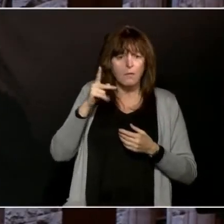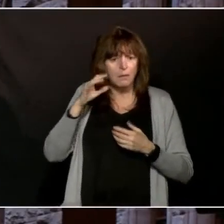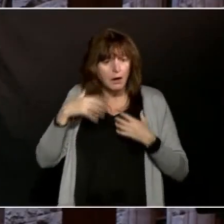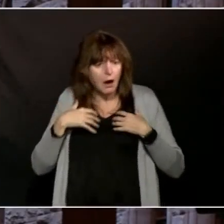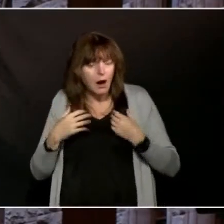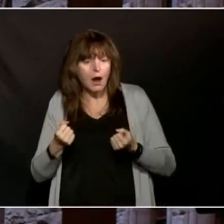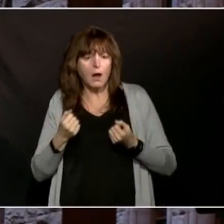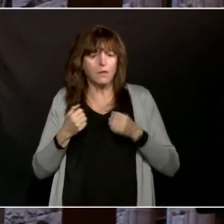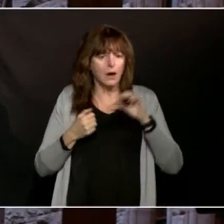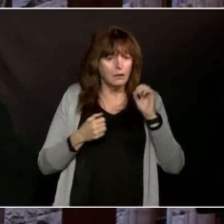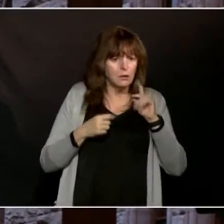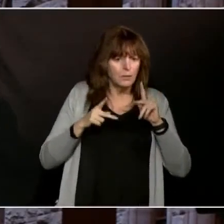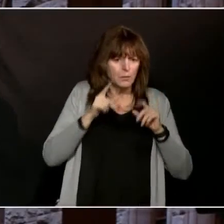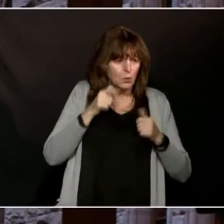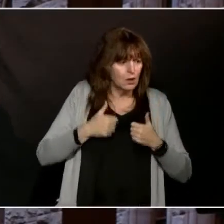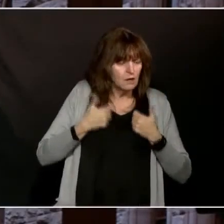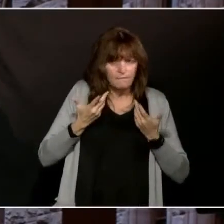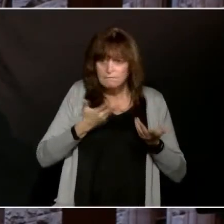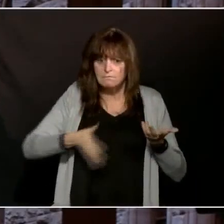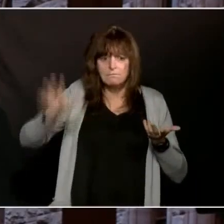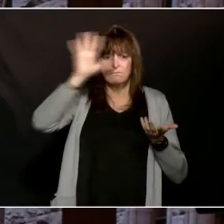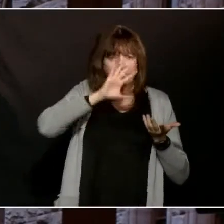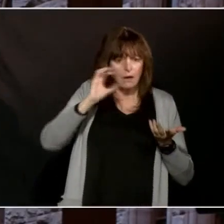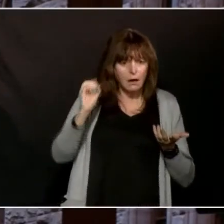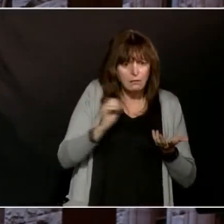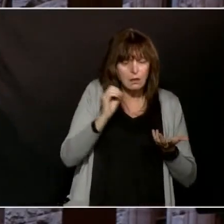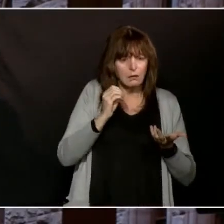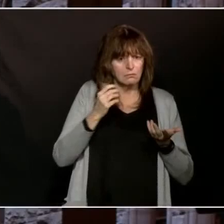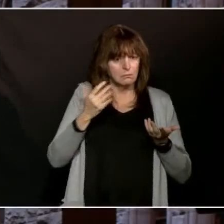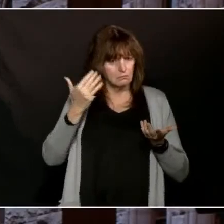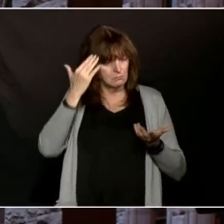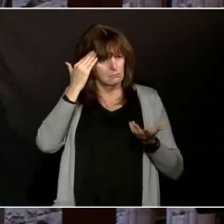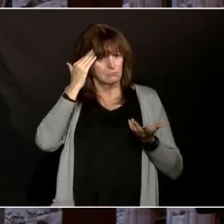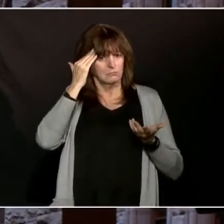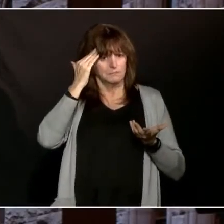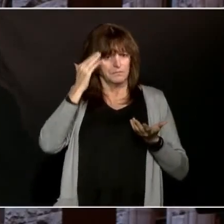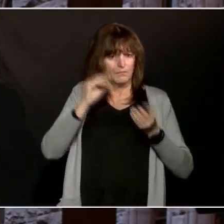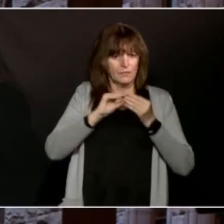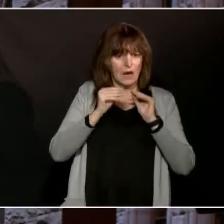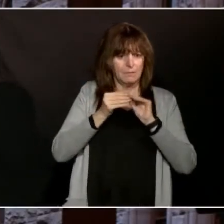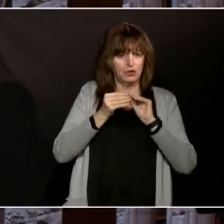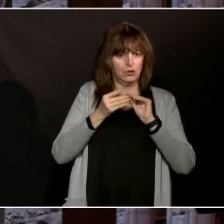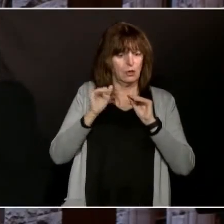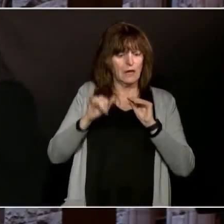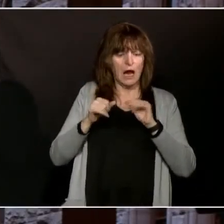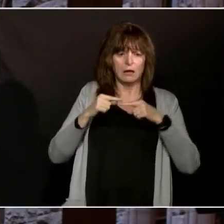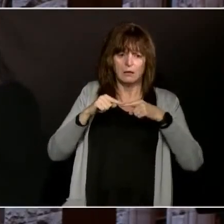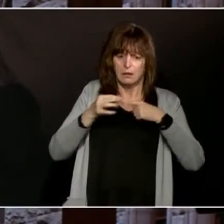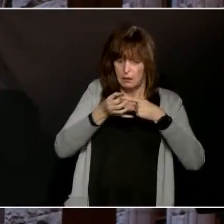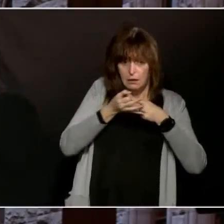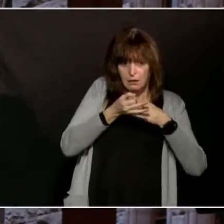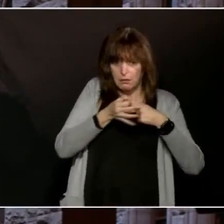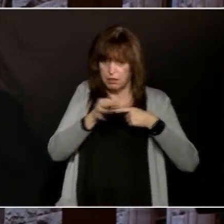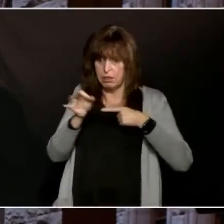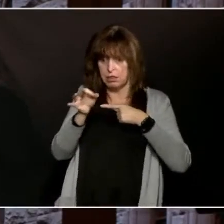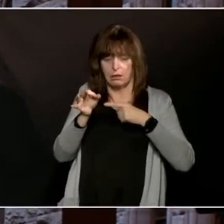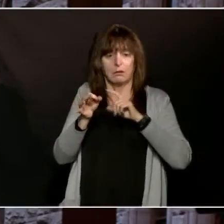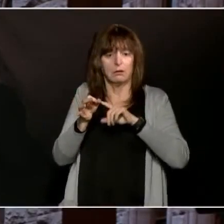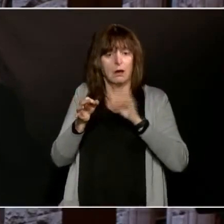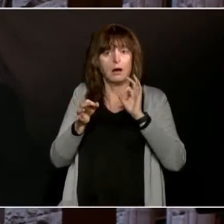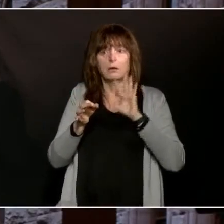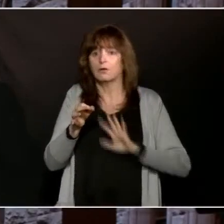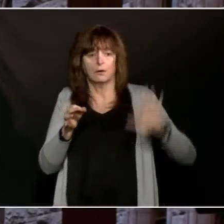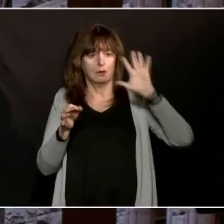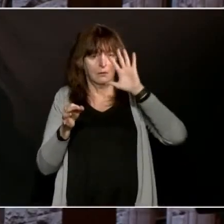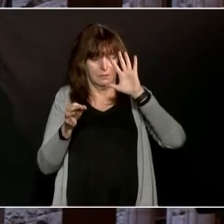will have a very much real-time update on what is happening with the variants in Ontario. The sequencing, if you're using the other process